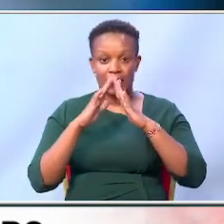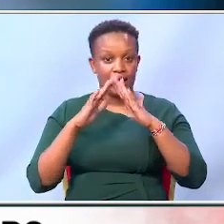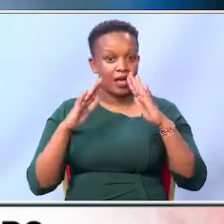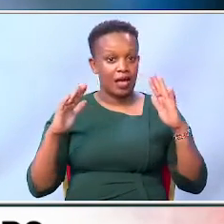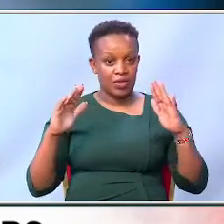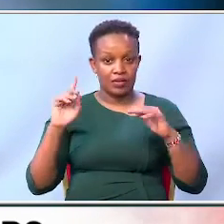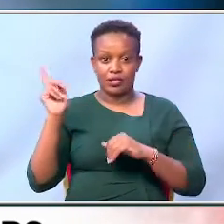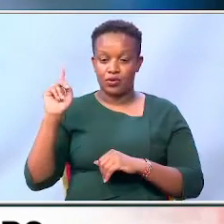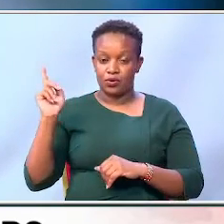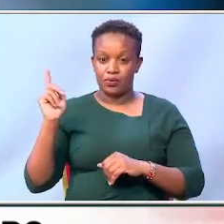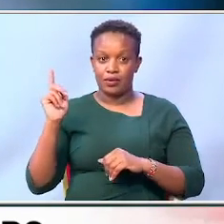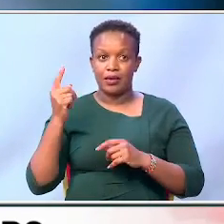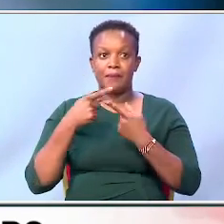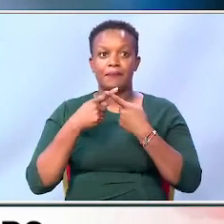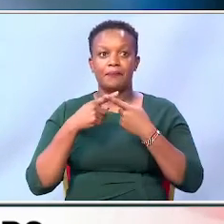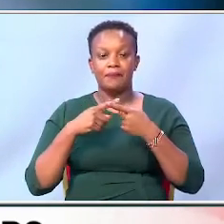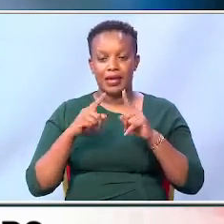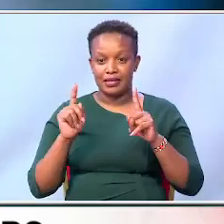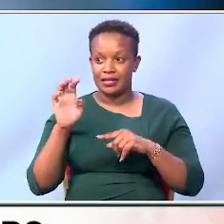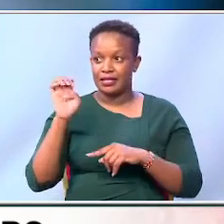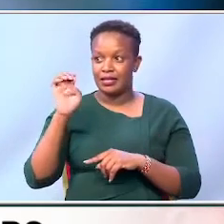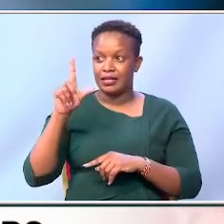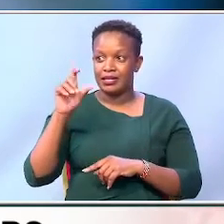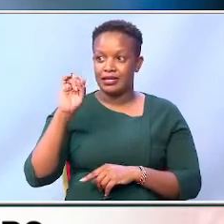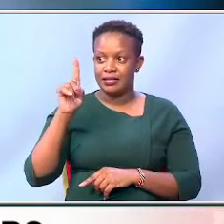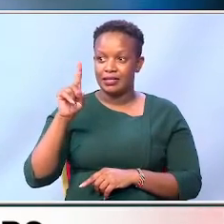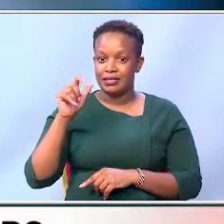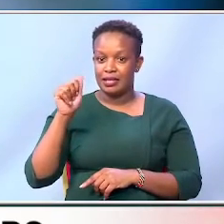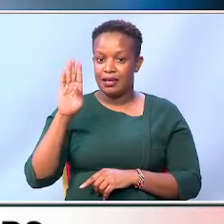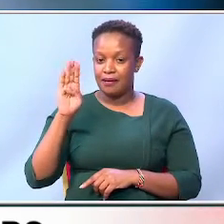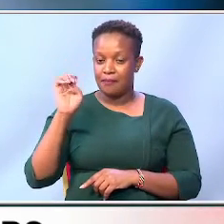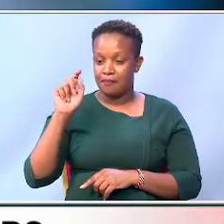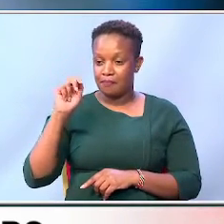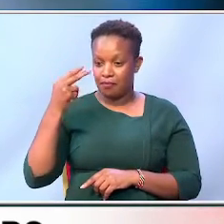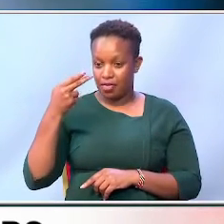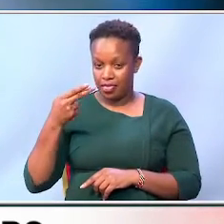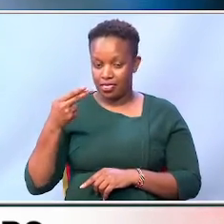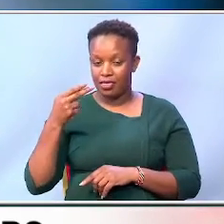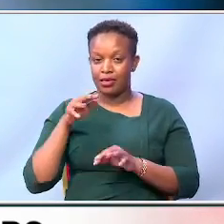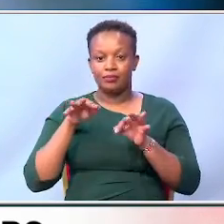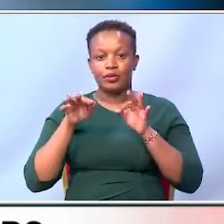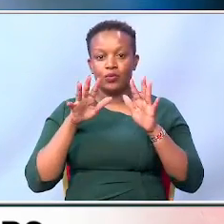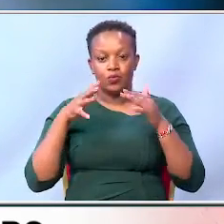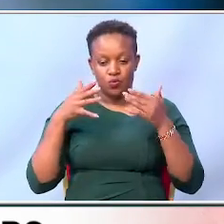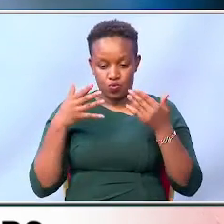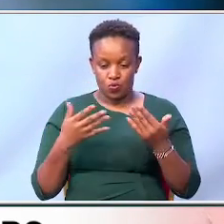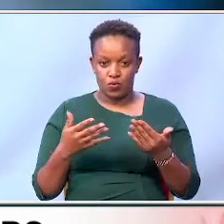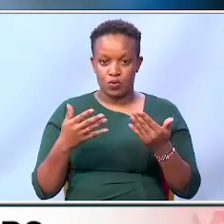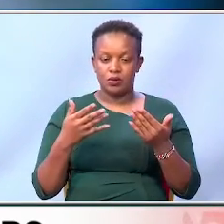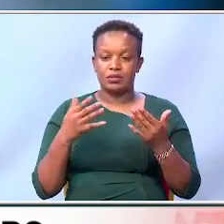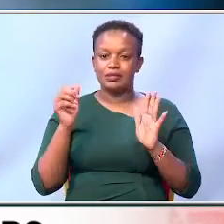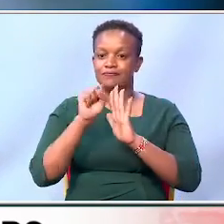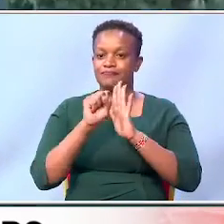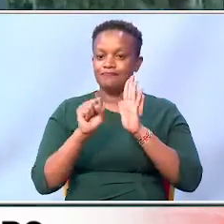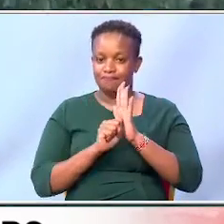now tells us, State House now says the head of state did not convene nor postpone such a meeting. Have